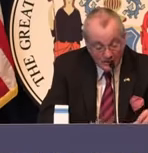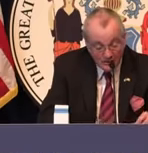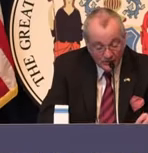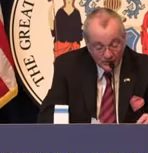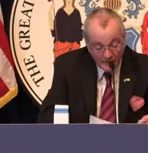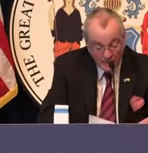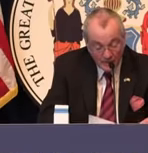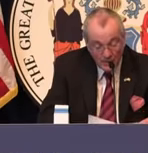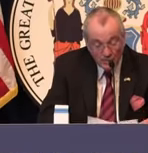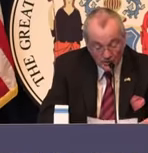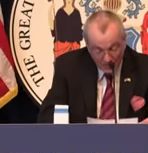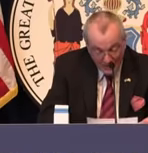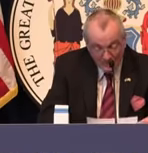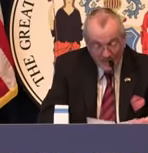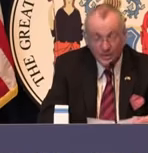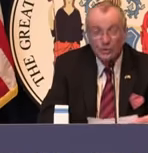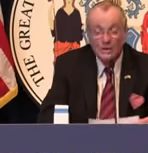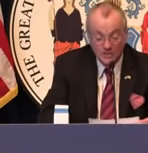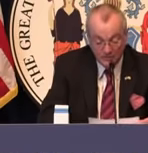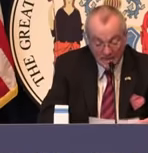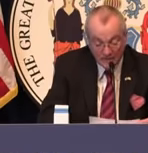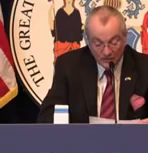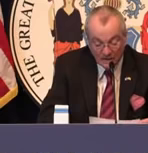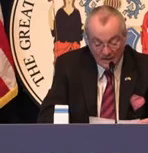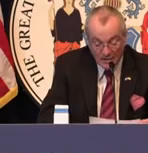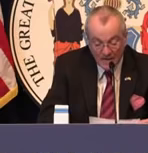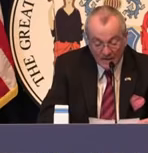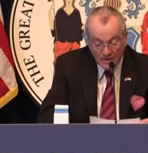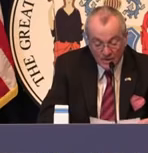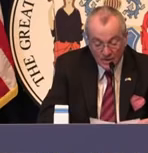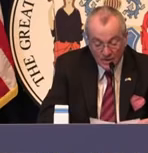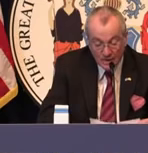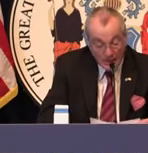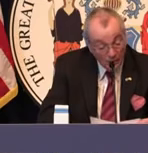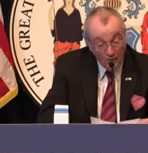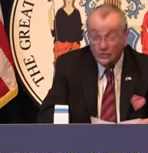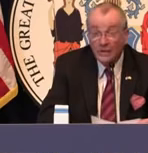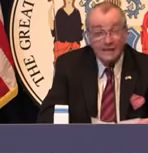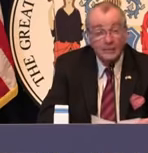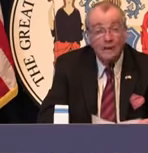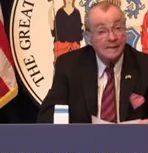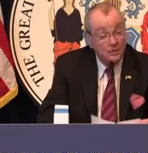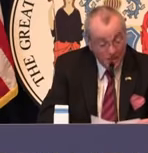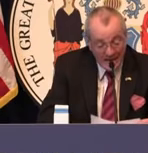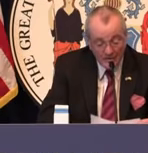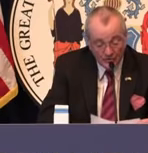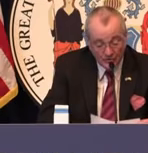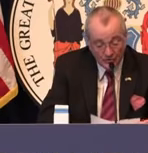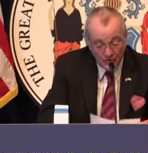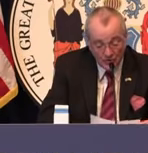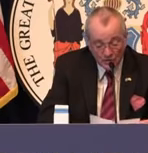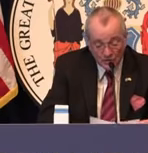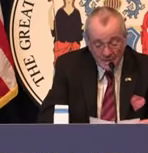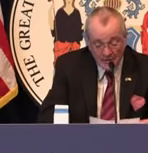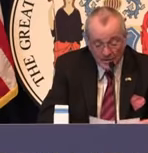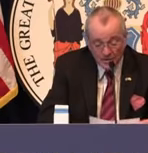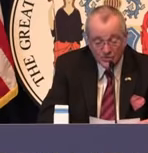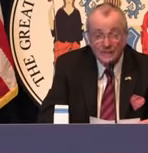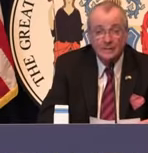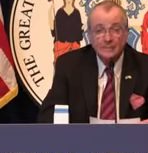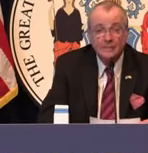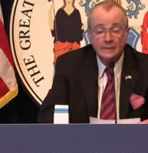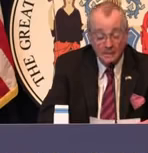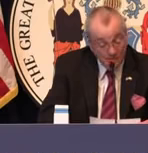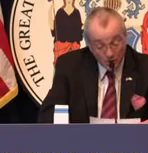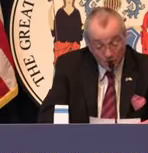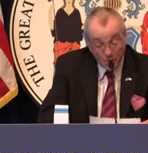situation is, we will directly and aggressively confront this challenge alongside the many good actors in the long-term care